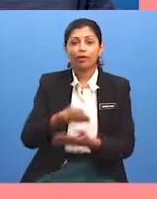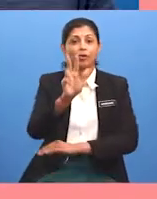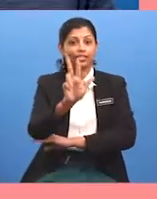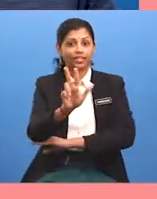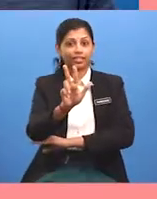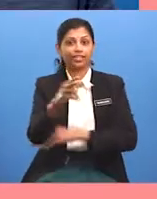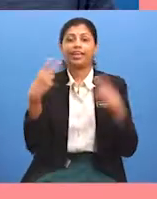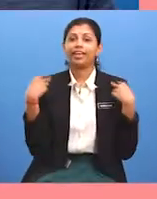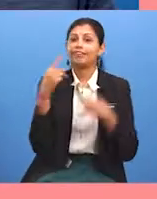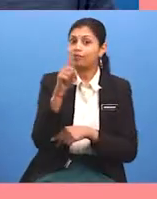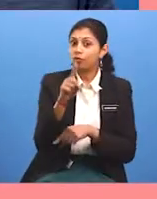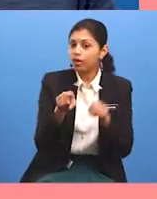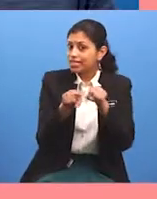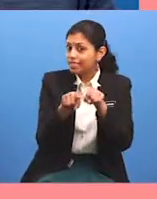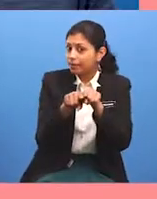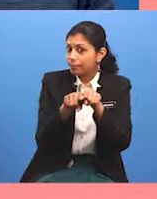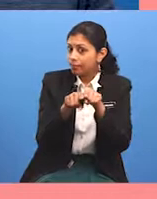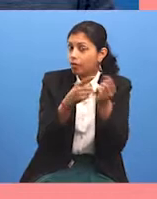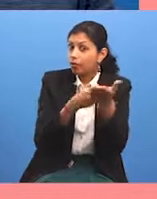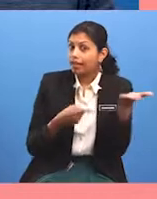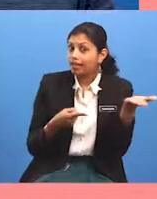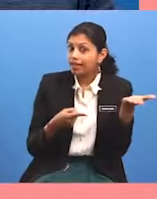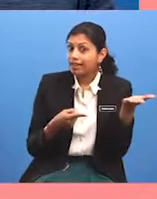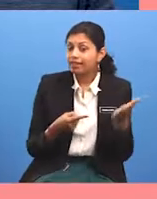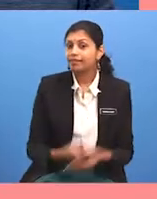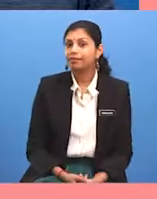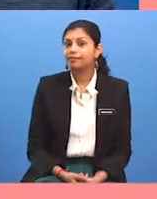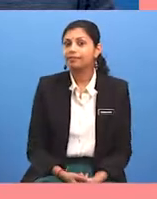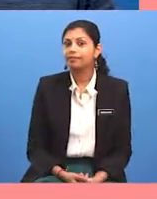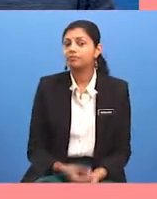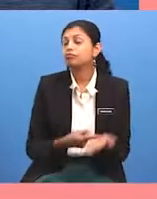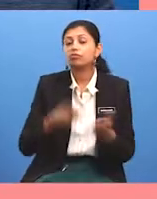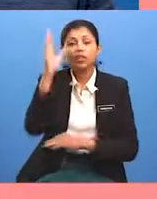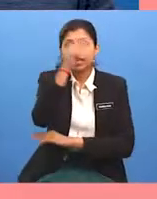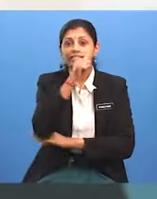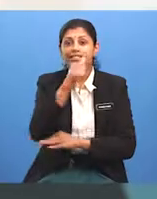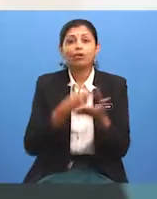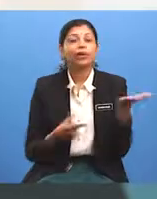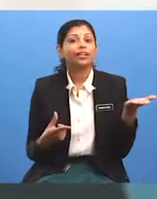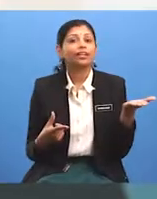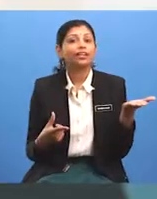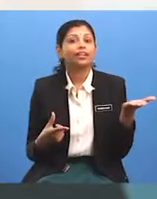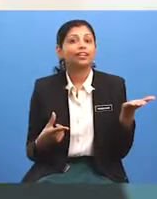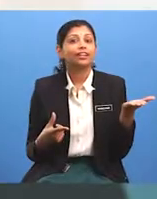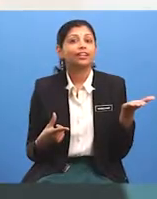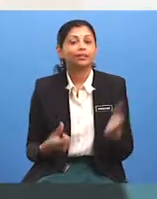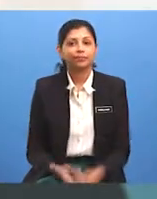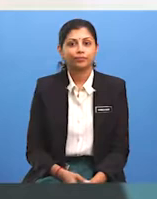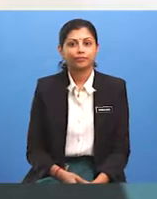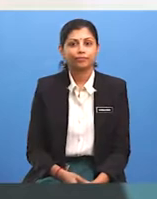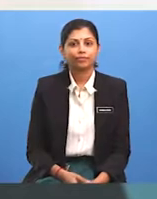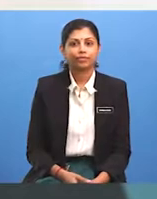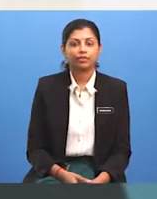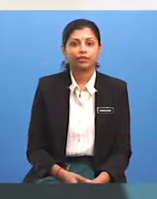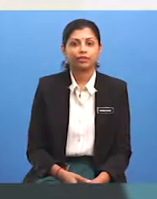one common similarity. Can you guess what it is? Maybe after